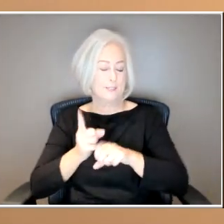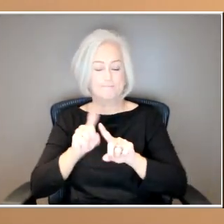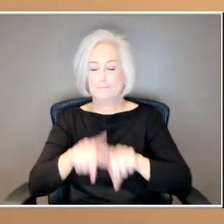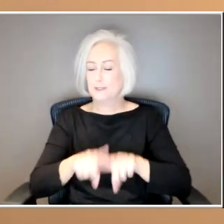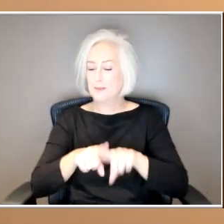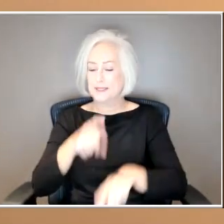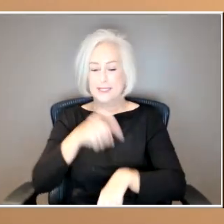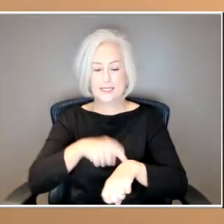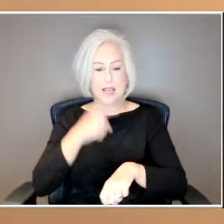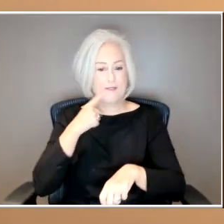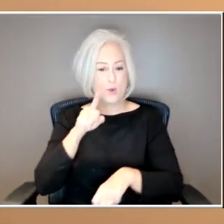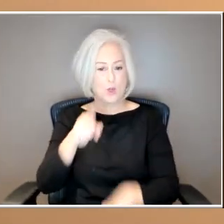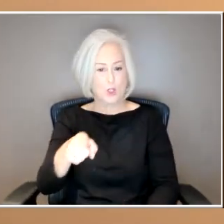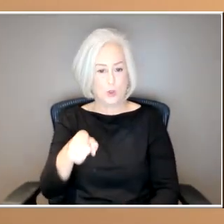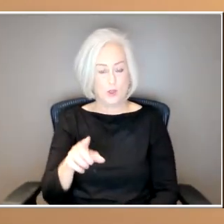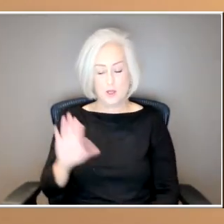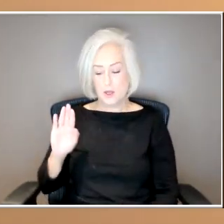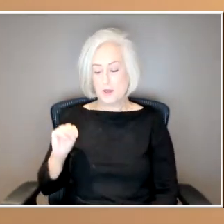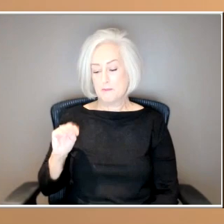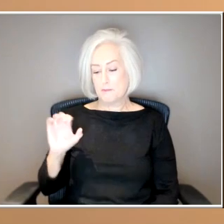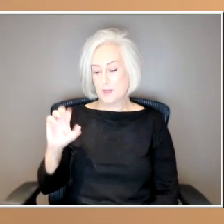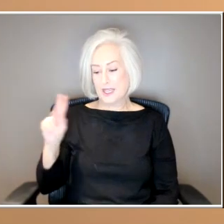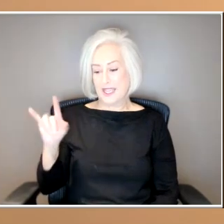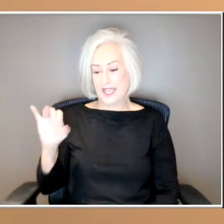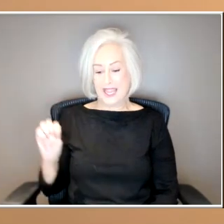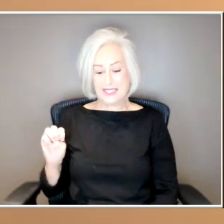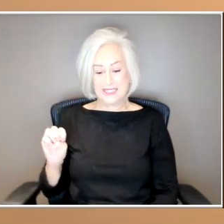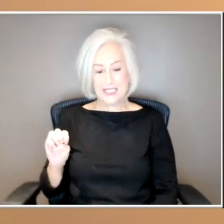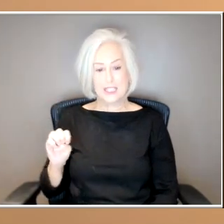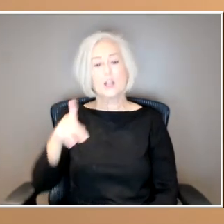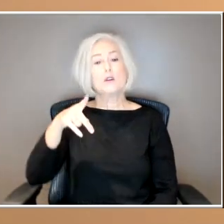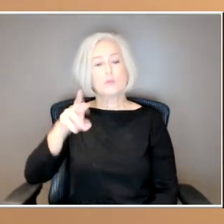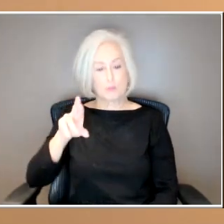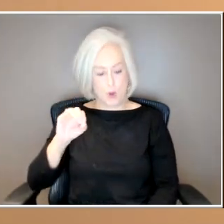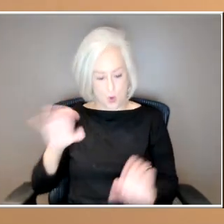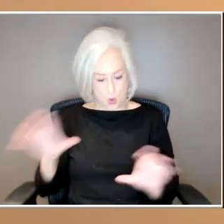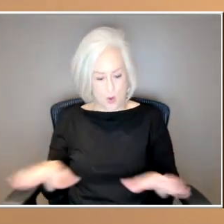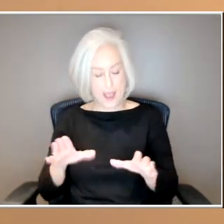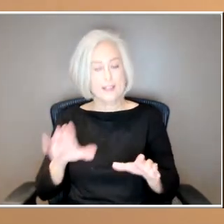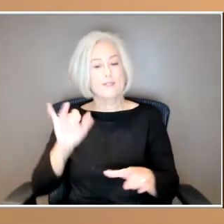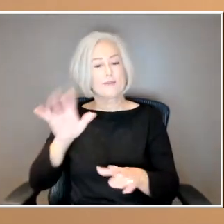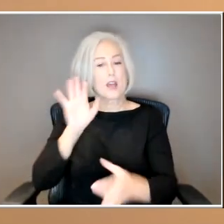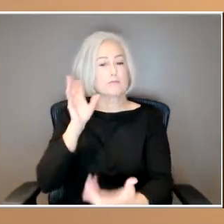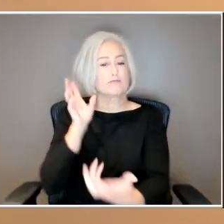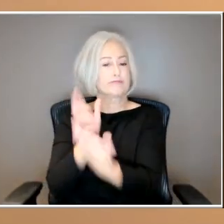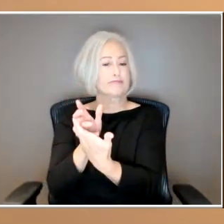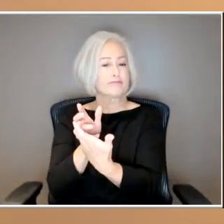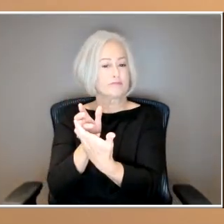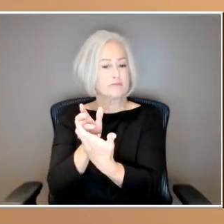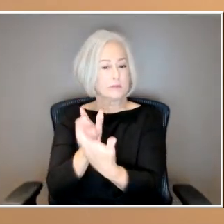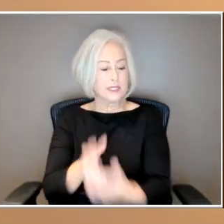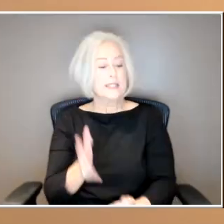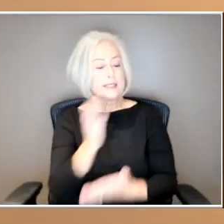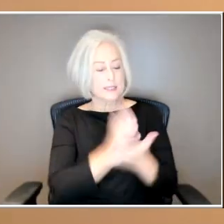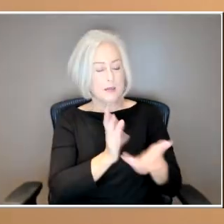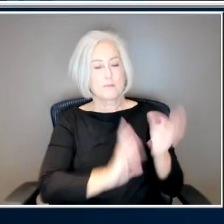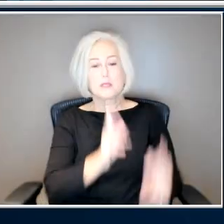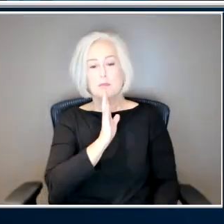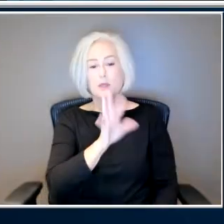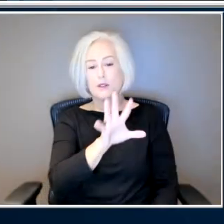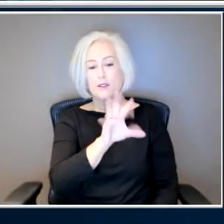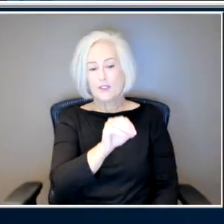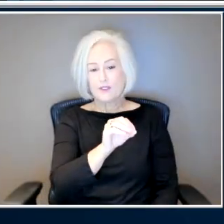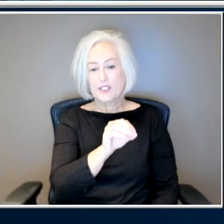was very proactive, and that was perfect for her. I have plenty of patients who are in their 40s and 50s, and that's the best time for them. So who